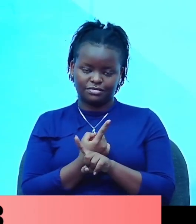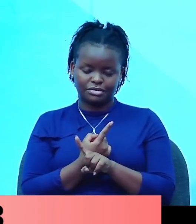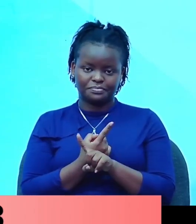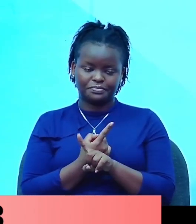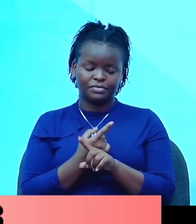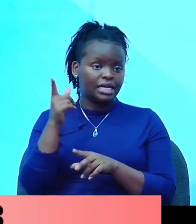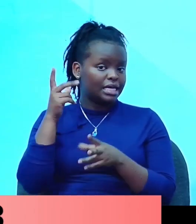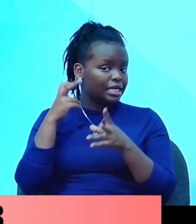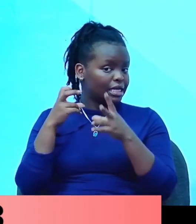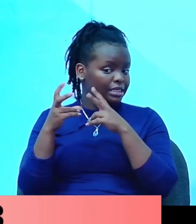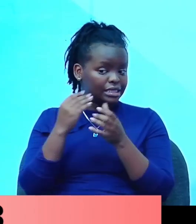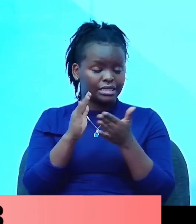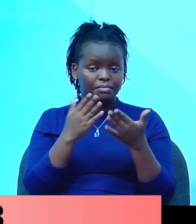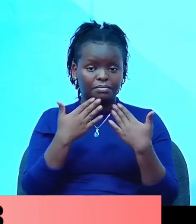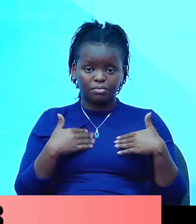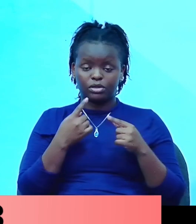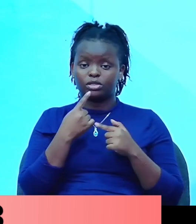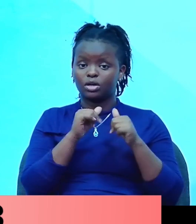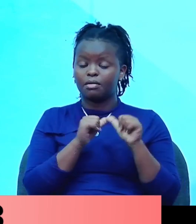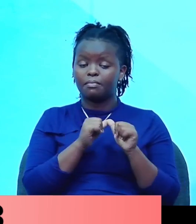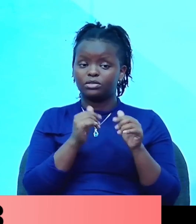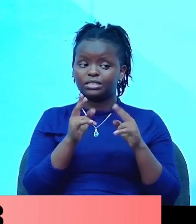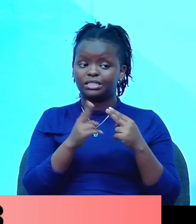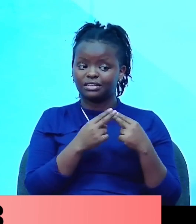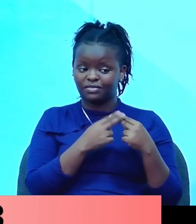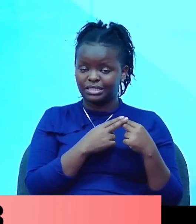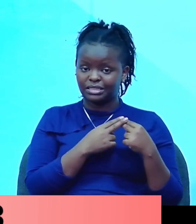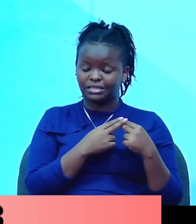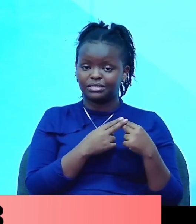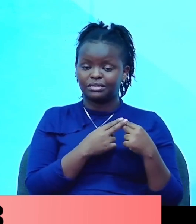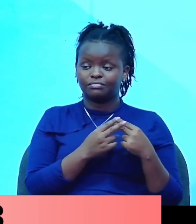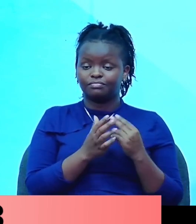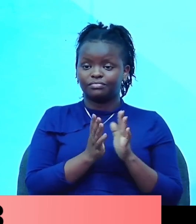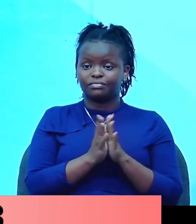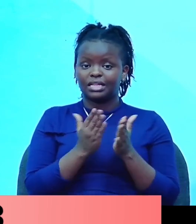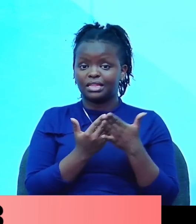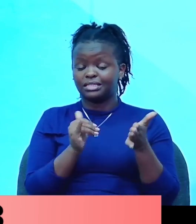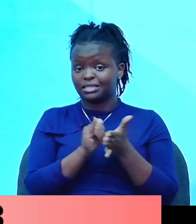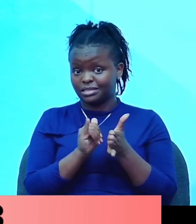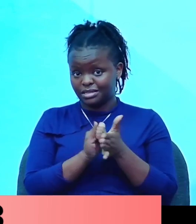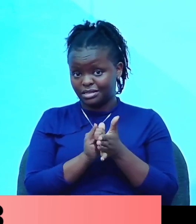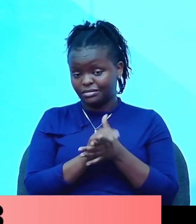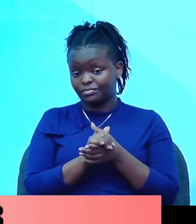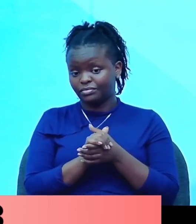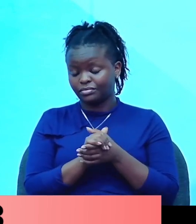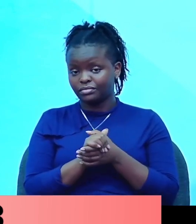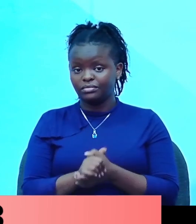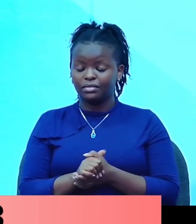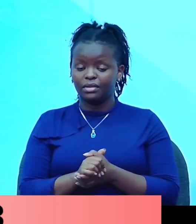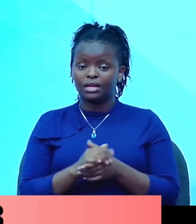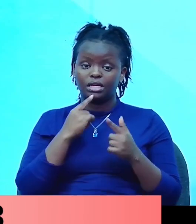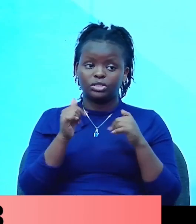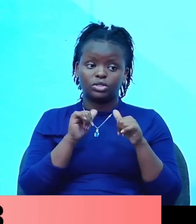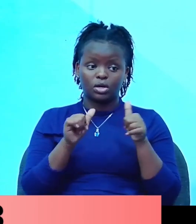of the people who talk about savings and financial literacy and things like that, Yeah. They talk about setting up